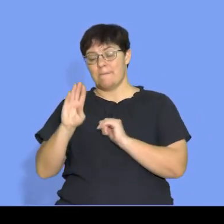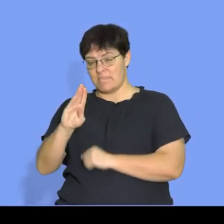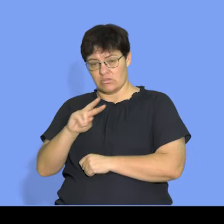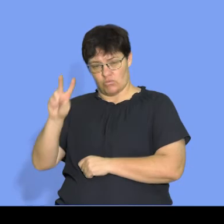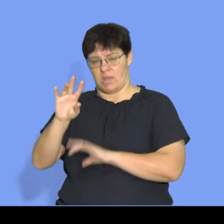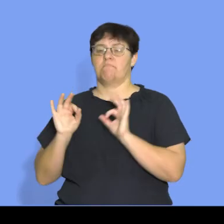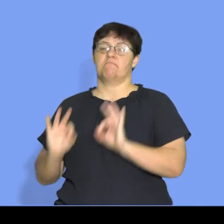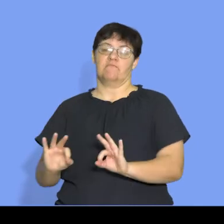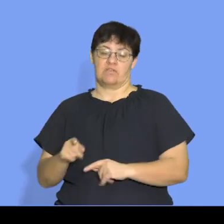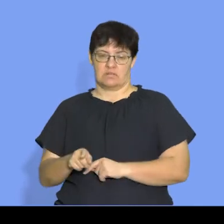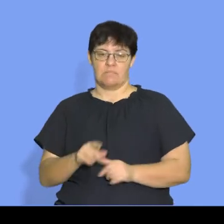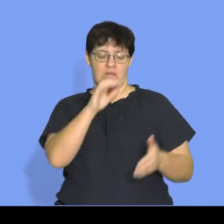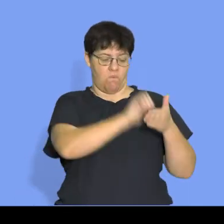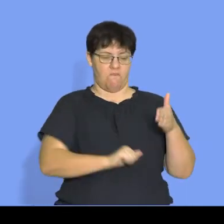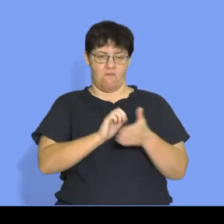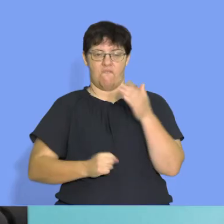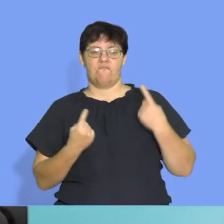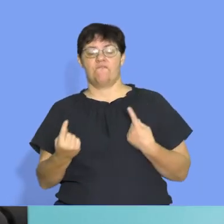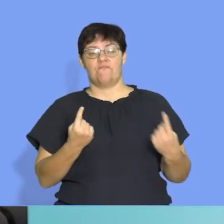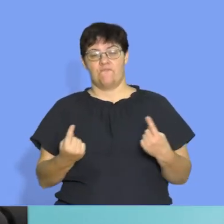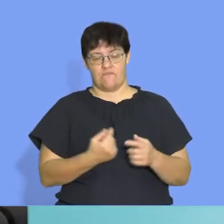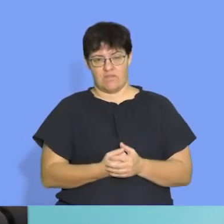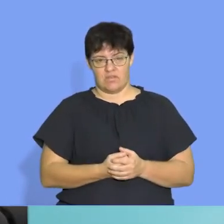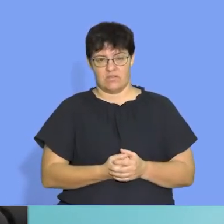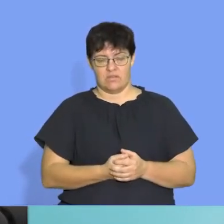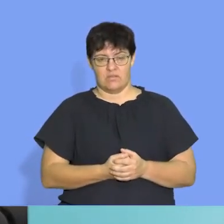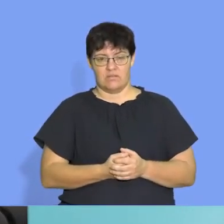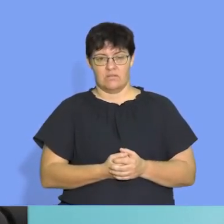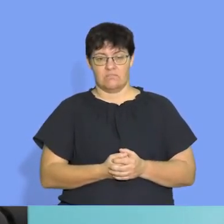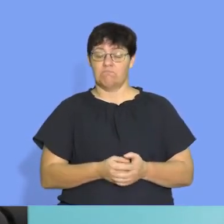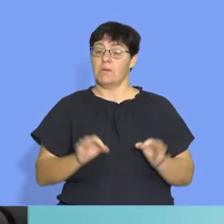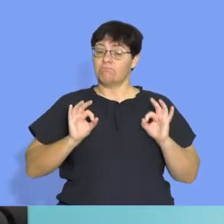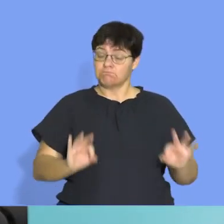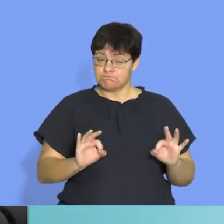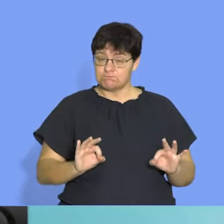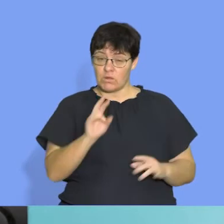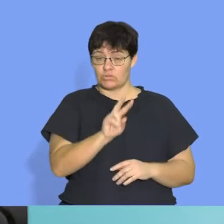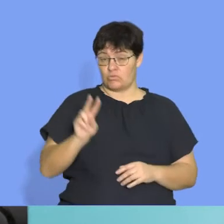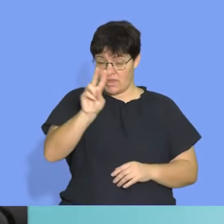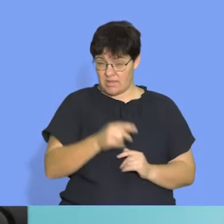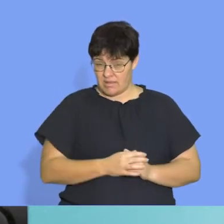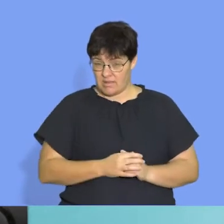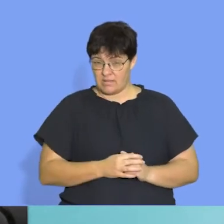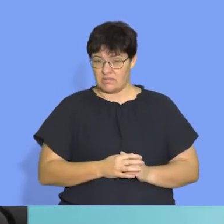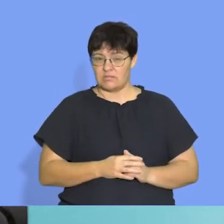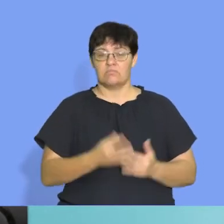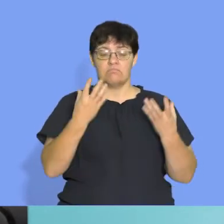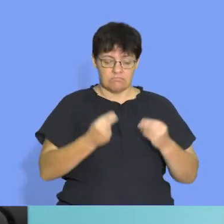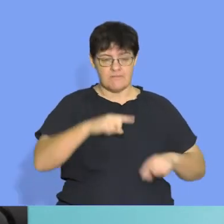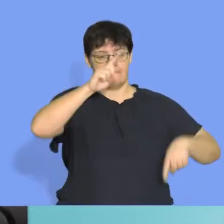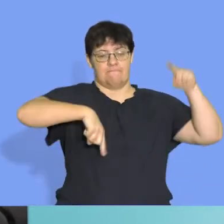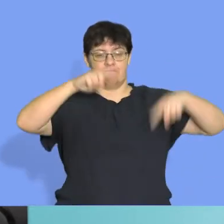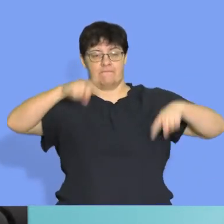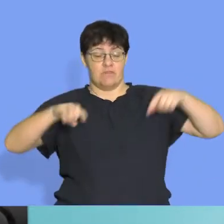and they are subtracting each other. Now, on the subject of a perfect square, guys, as soon as you have variables, I